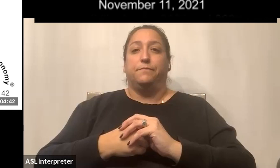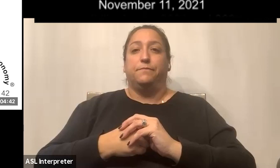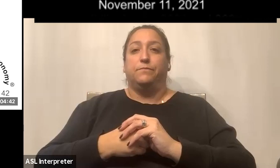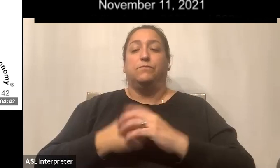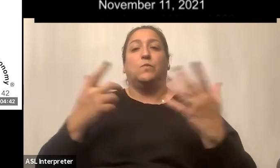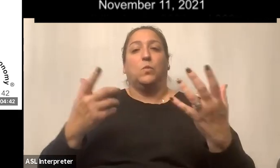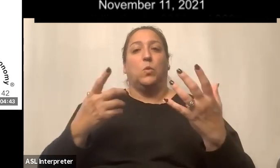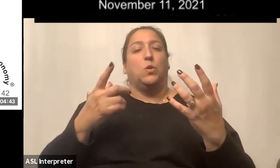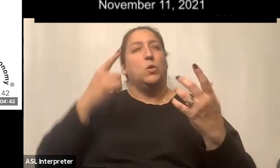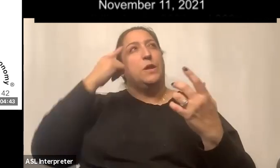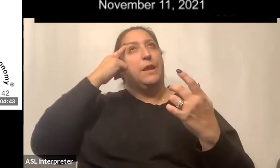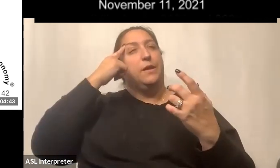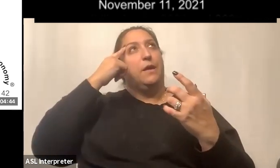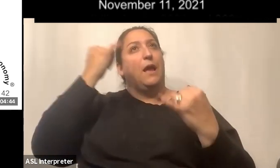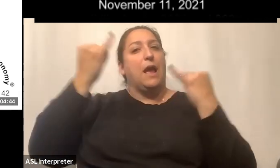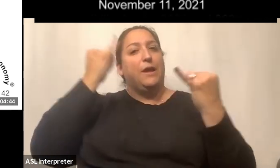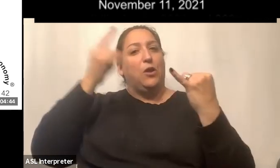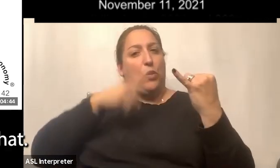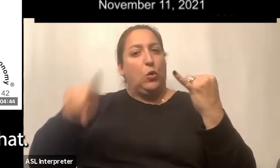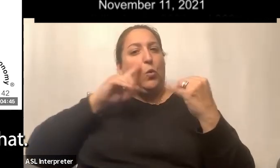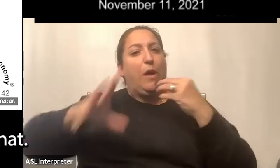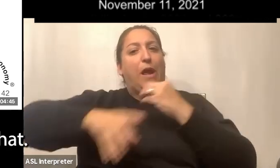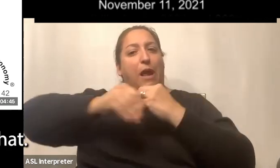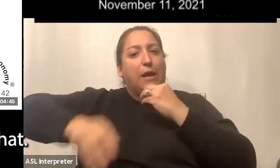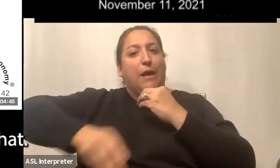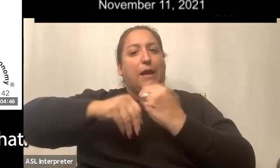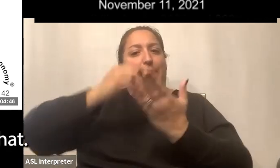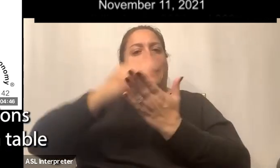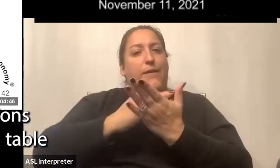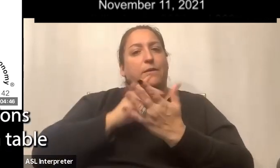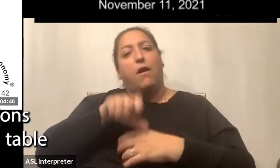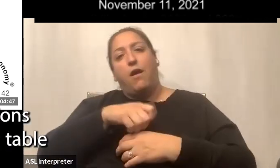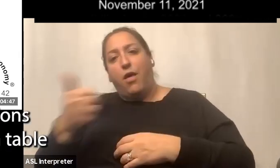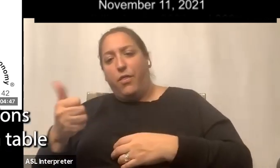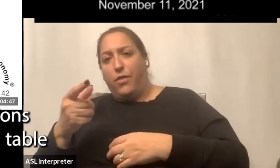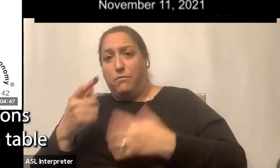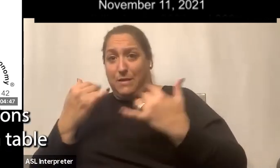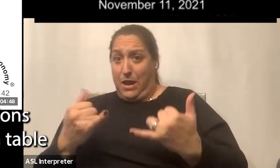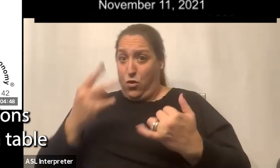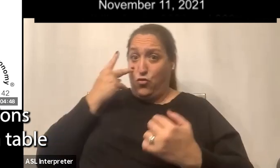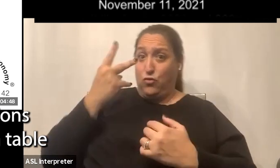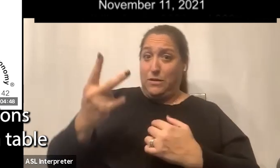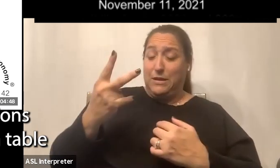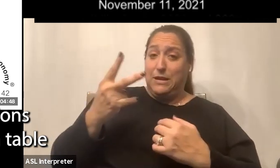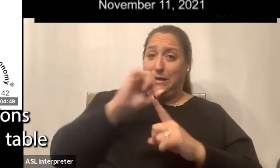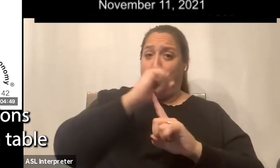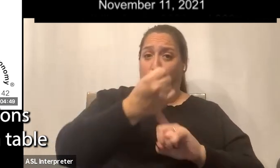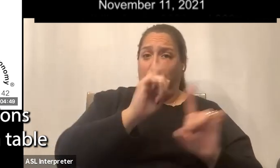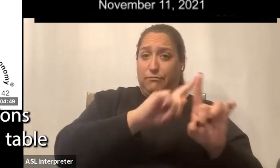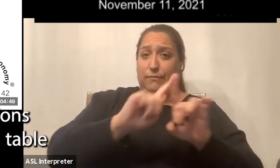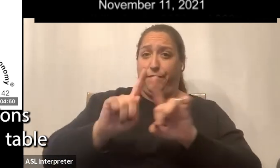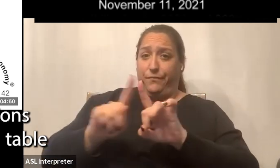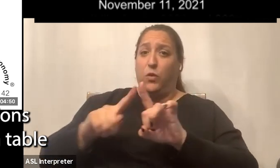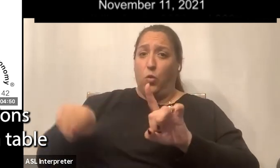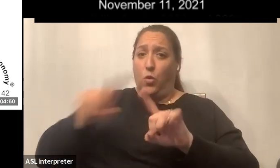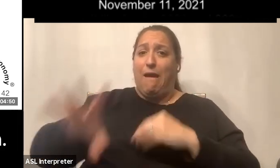So think of what ideas you can add to the list. What are some other things that, now you've seen these situations, that you could add